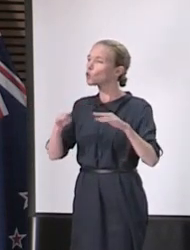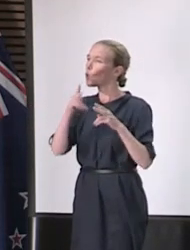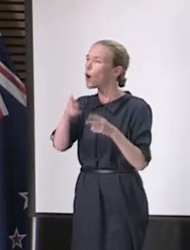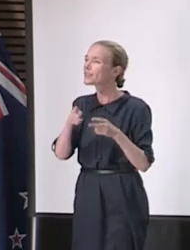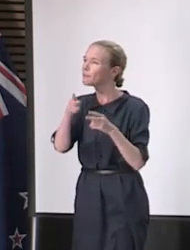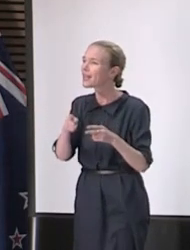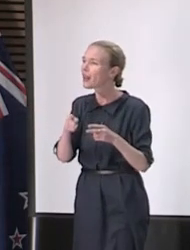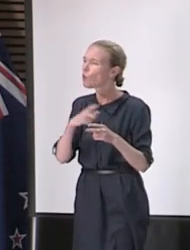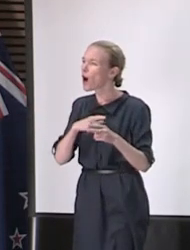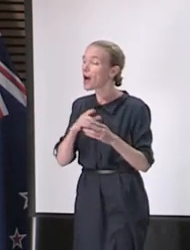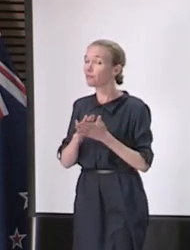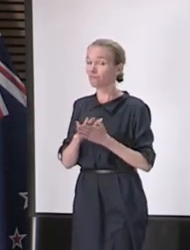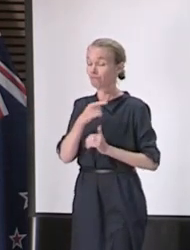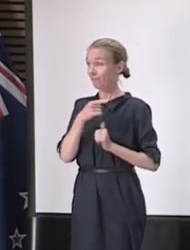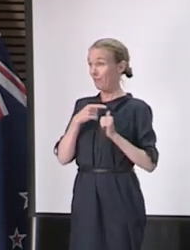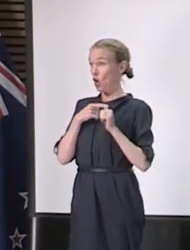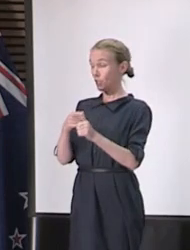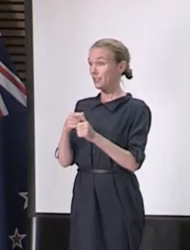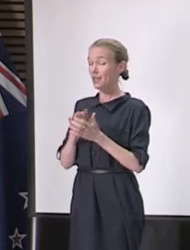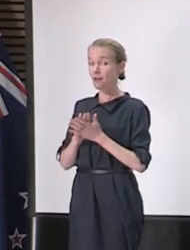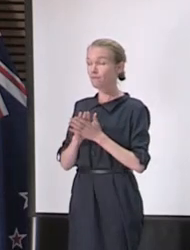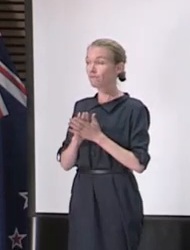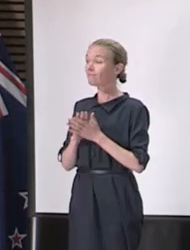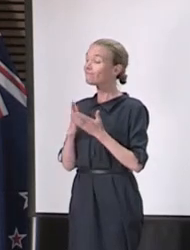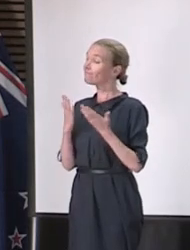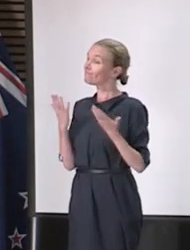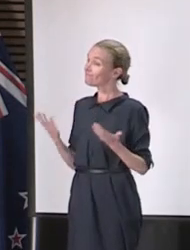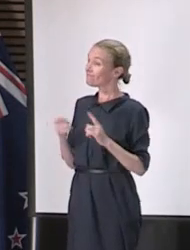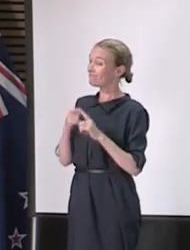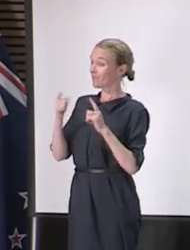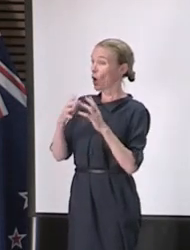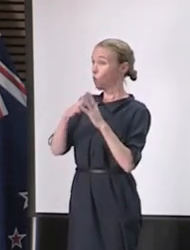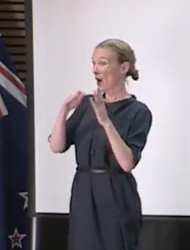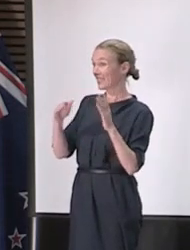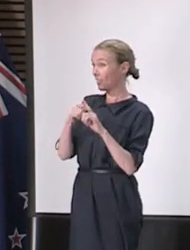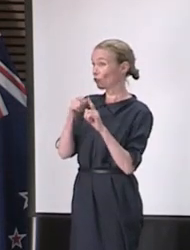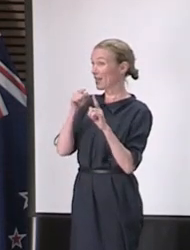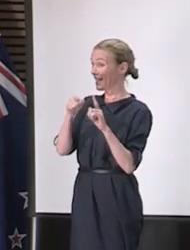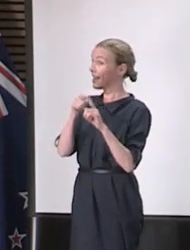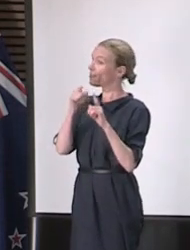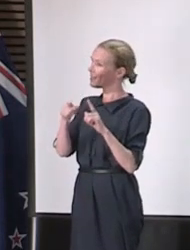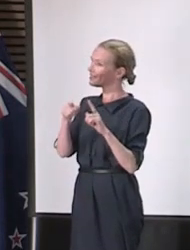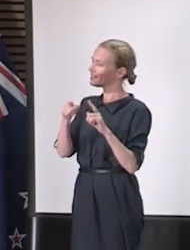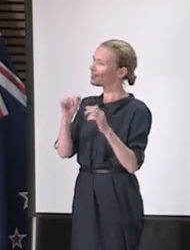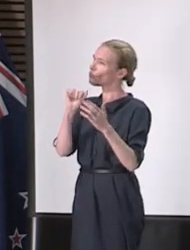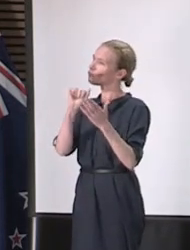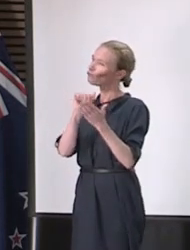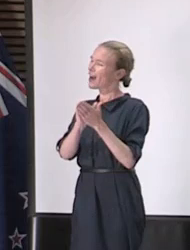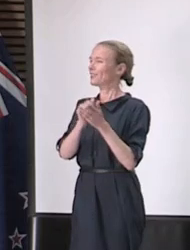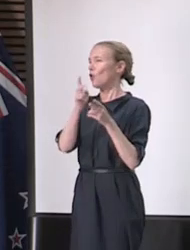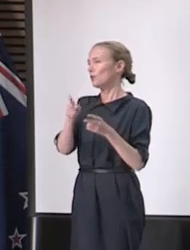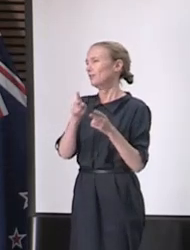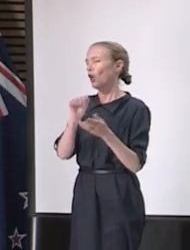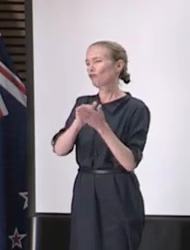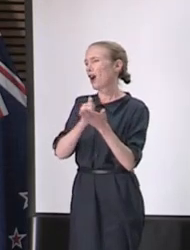for Waitakere. It was also closer to their whānau in their community. Benedict, sorry, I'll come back to you, Tony. The